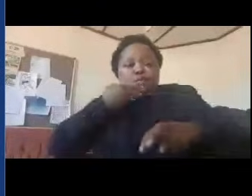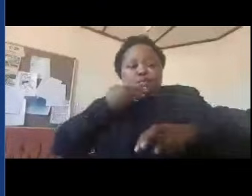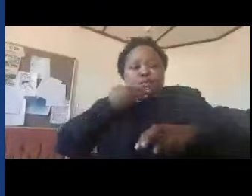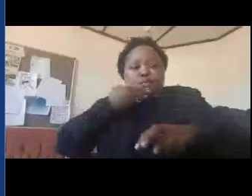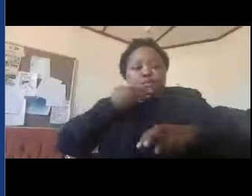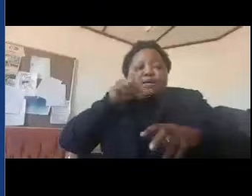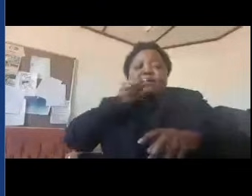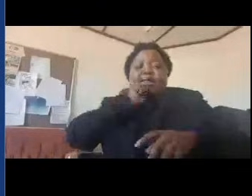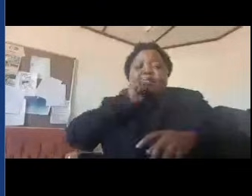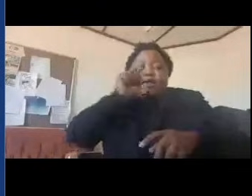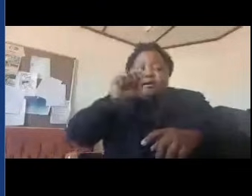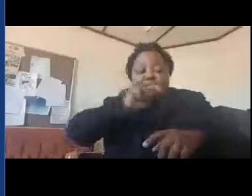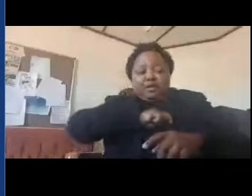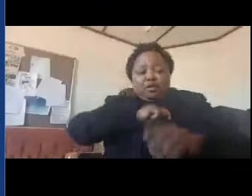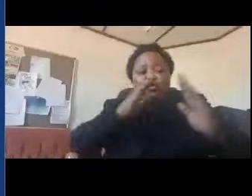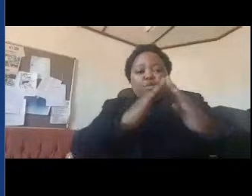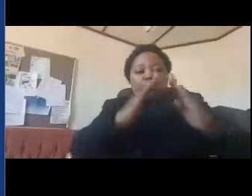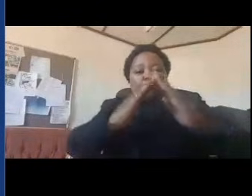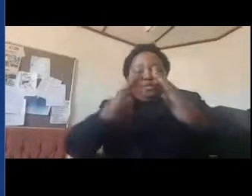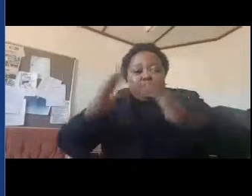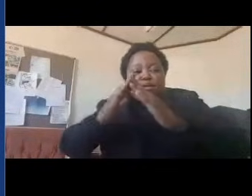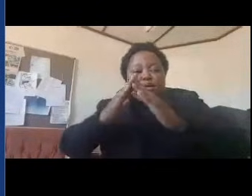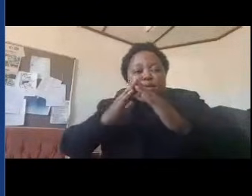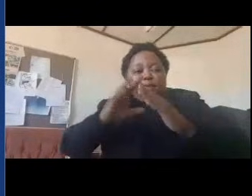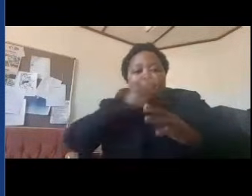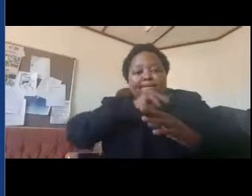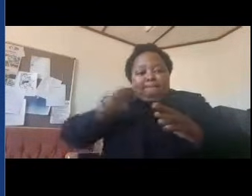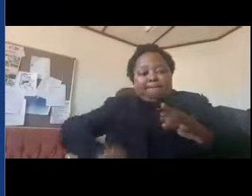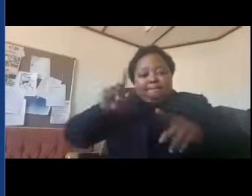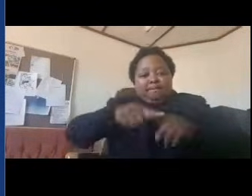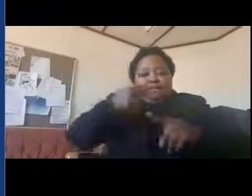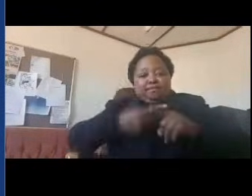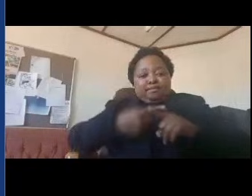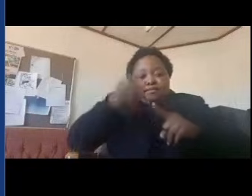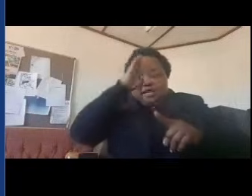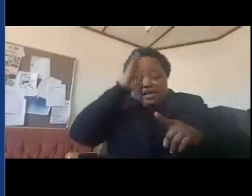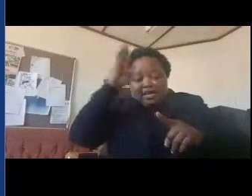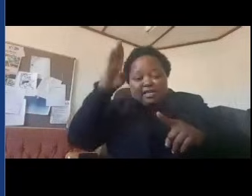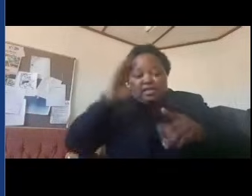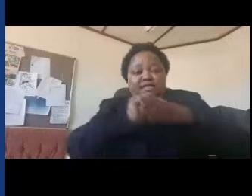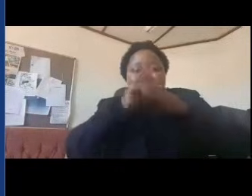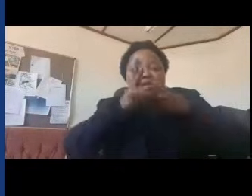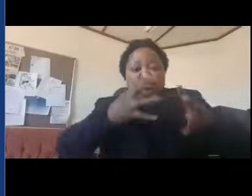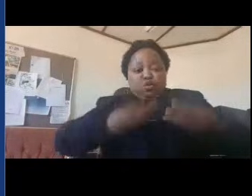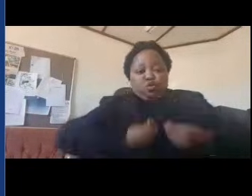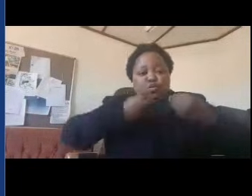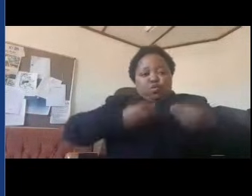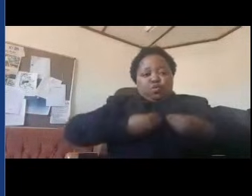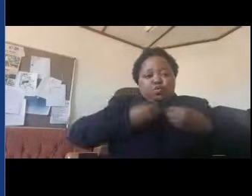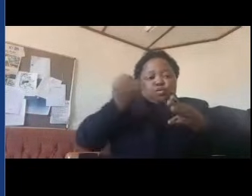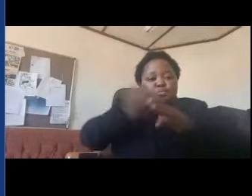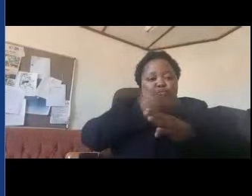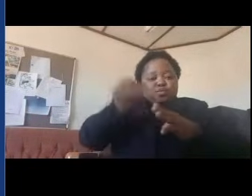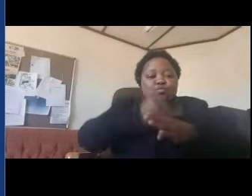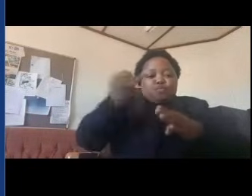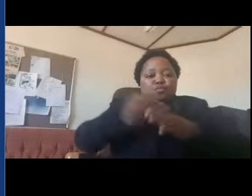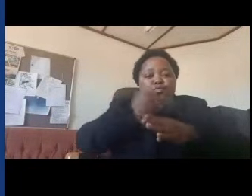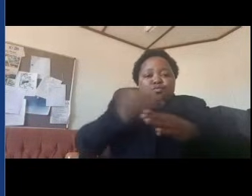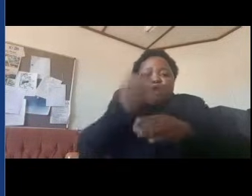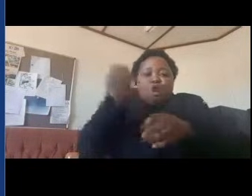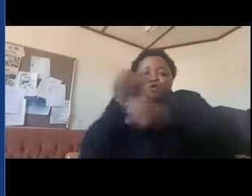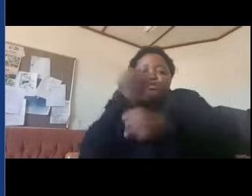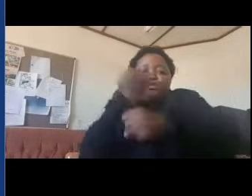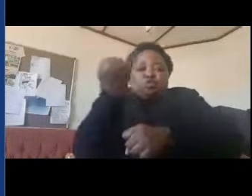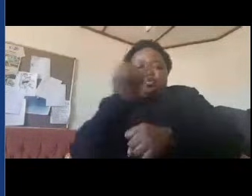neighbors, shopkeepers, religious leaders, and even youth. We can train them to recognize the early signs of